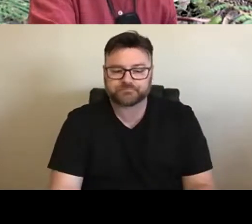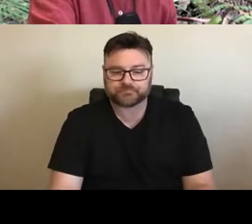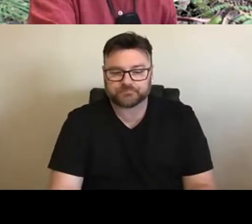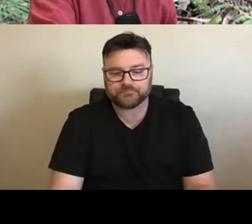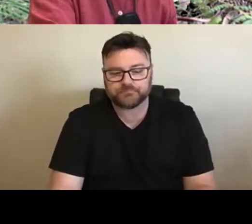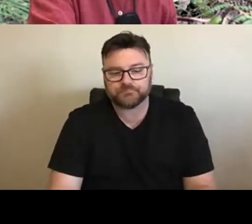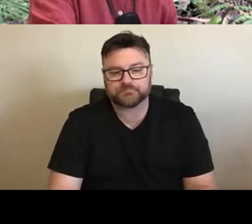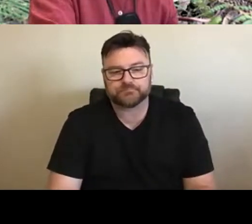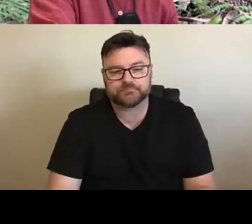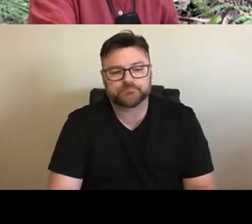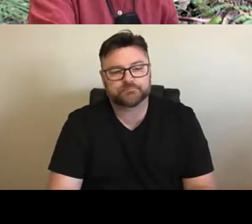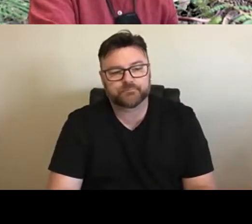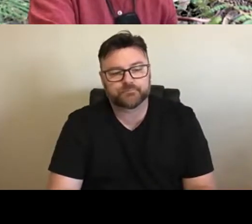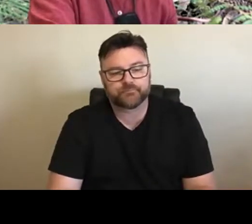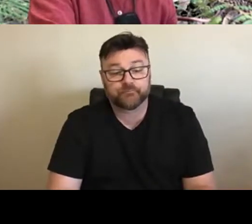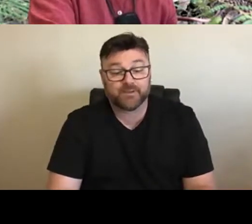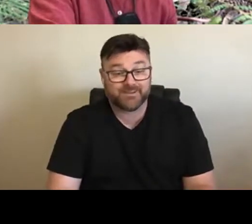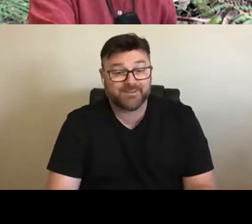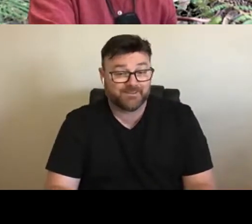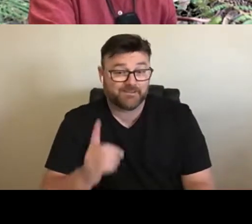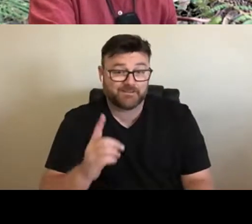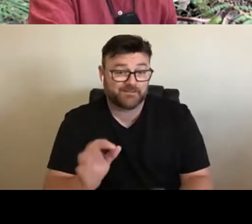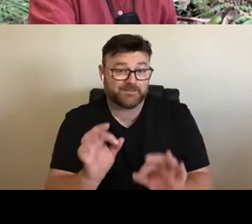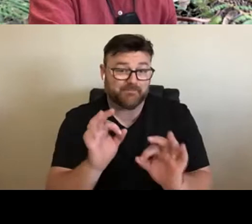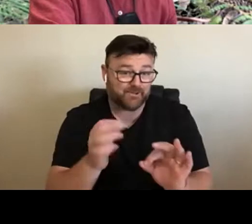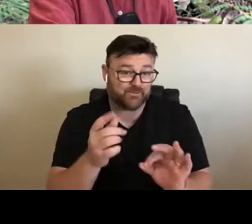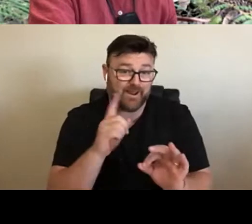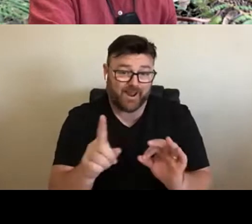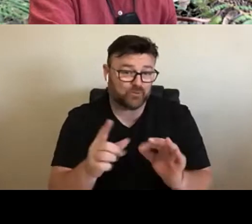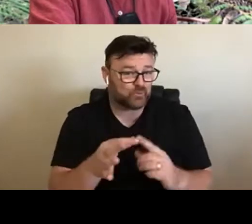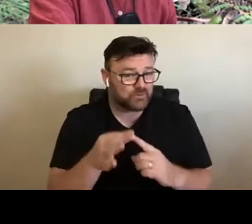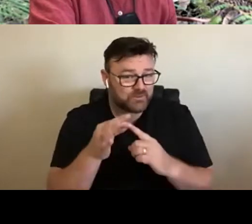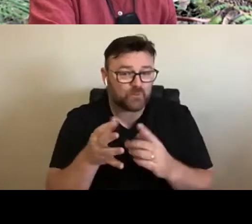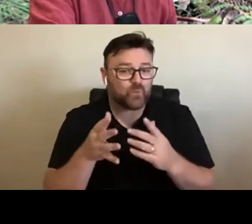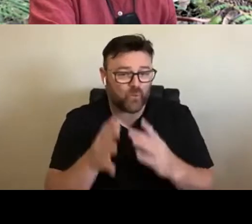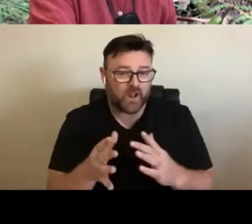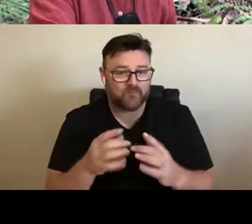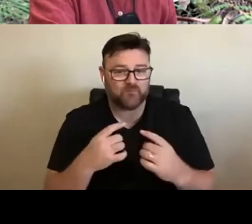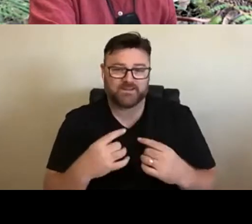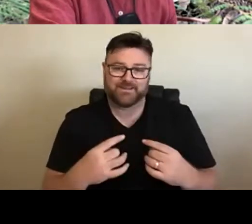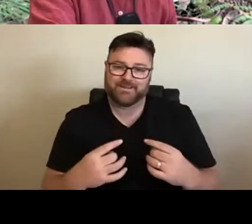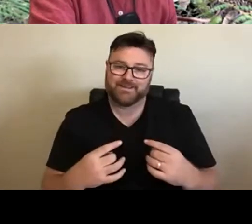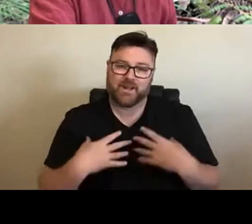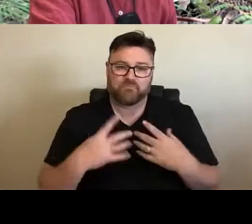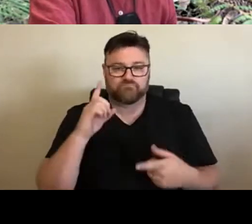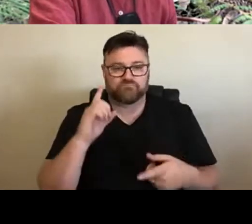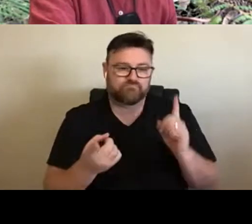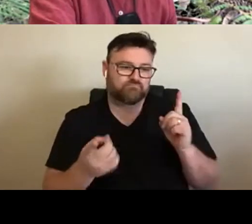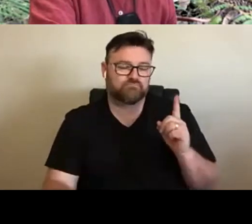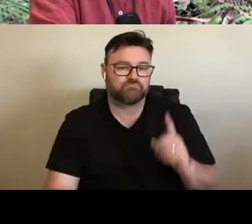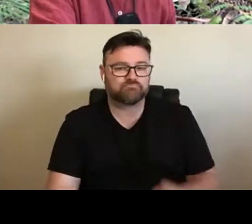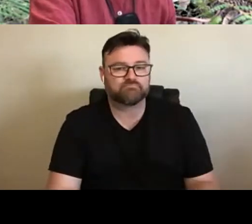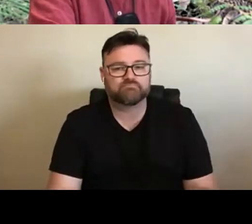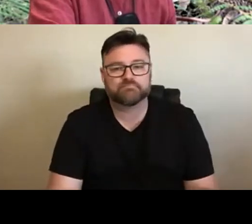its special and unique way, as well, to self-realization from both artist and